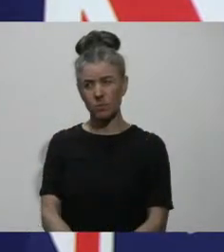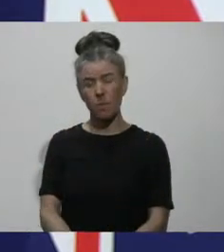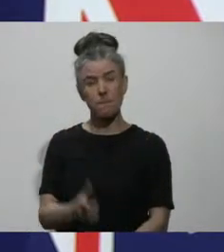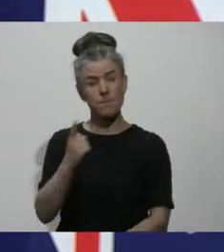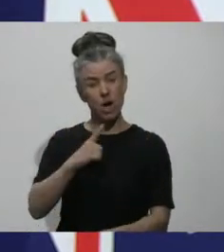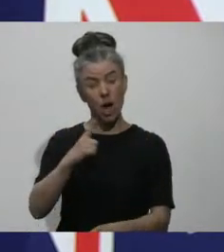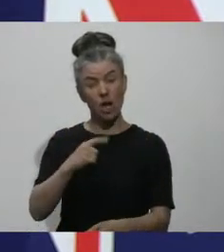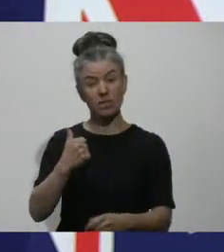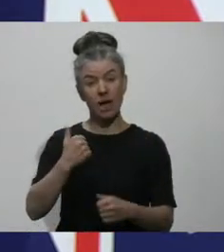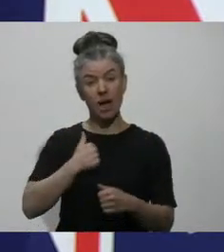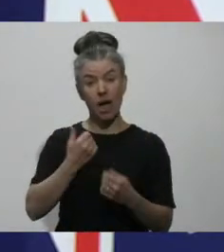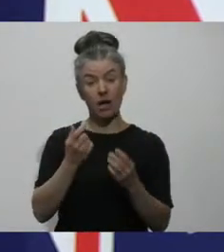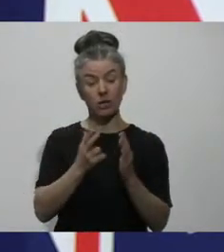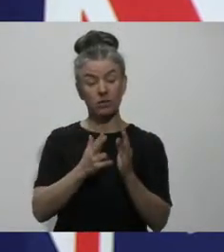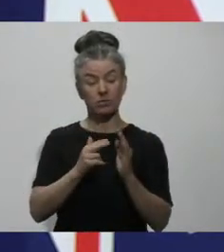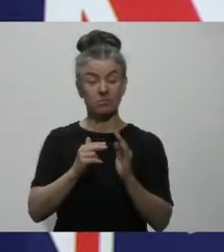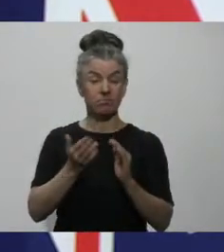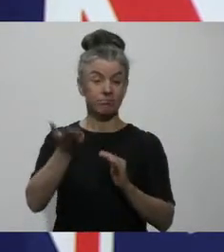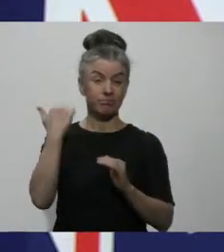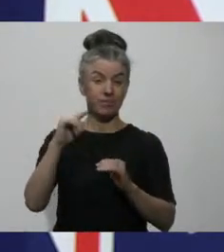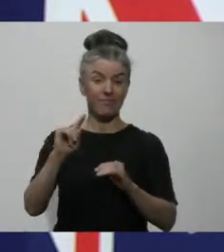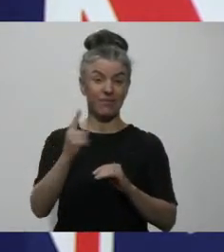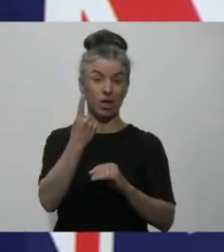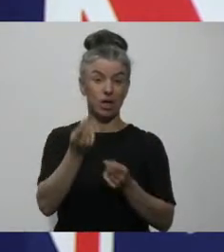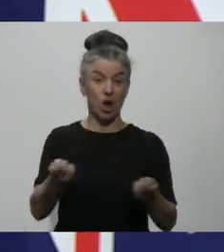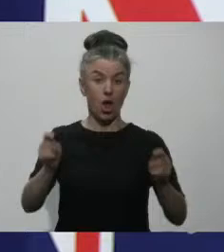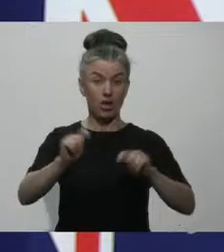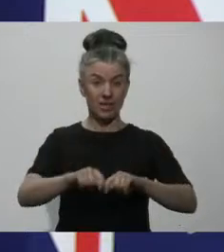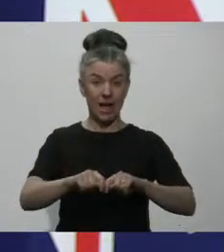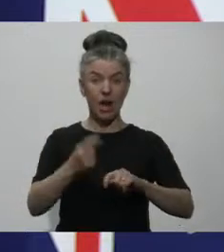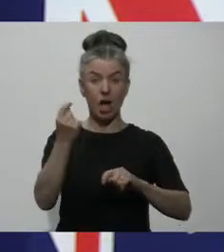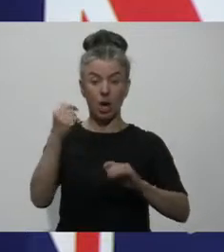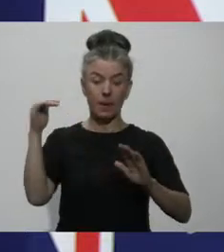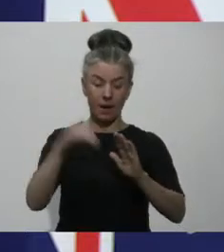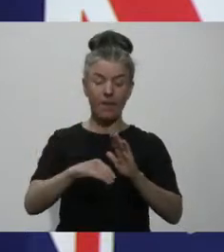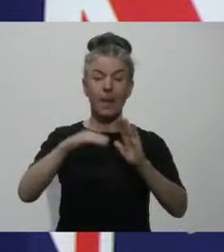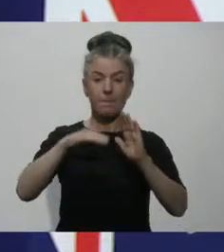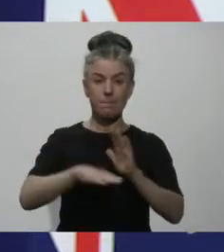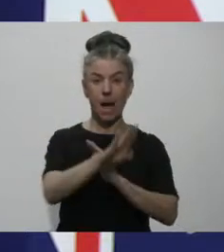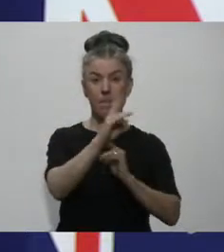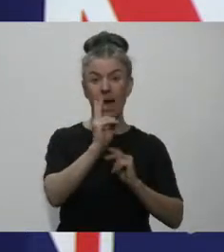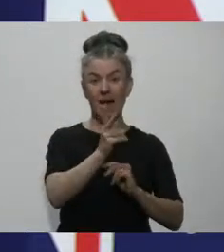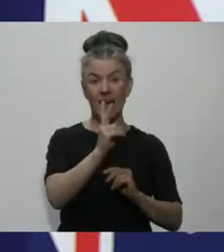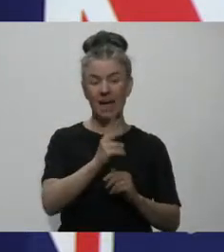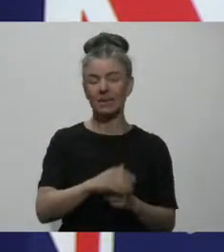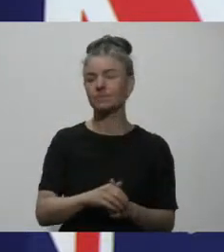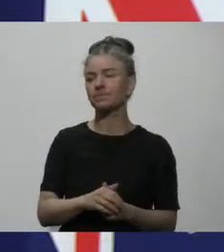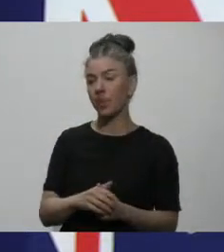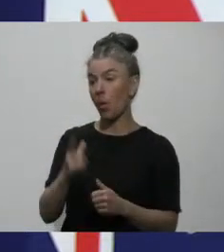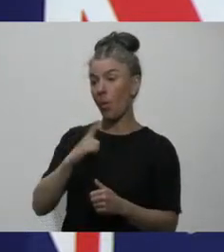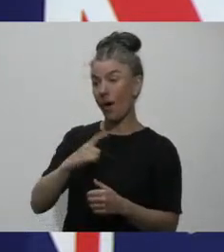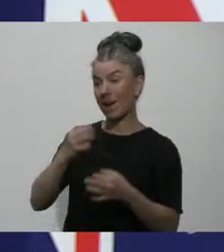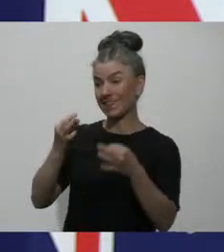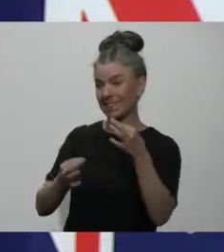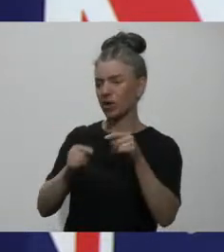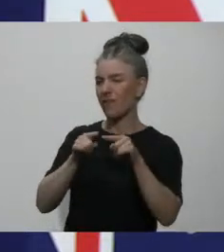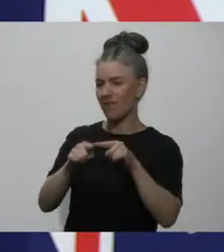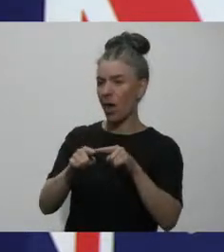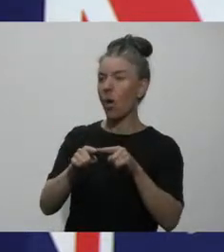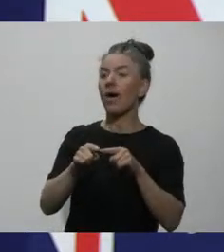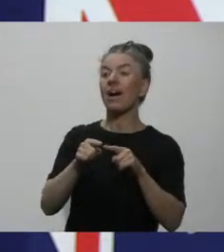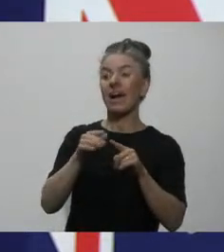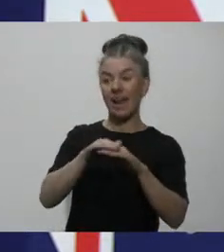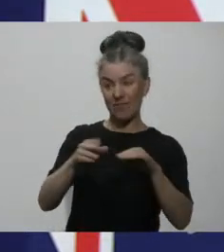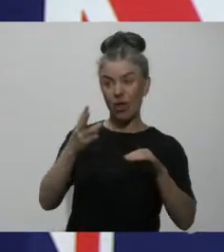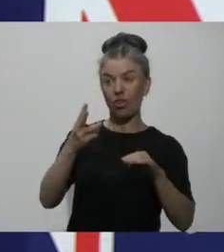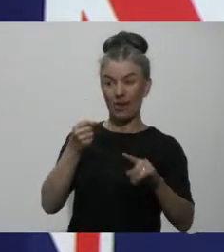back after the first lockdown? It's based on the impact of level 3, and it's based on, as the Prime Minister said, taking you down